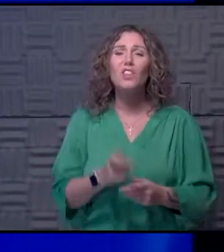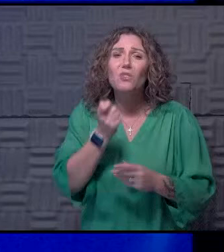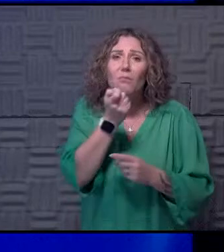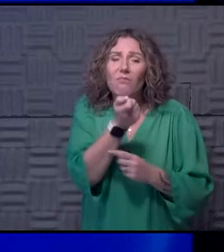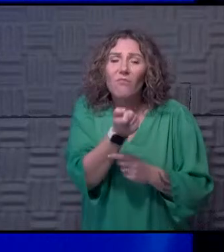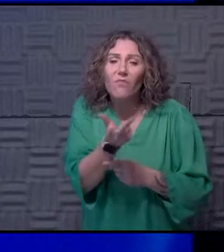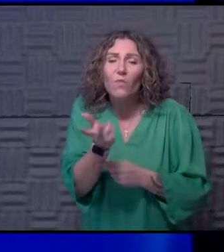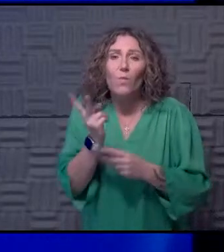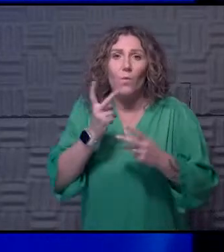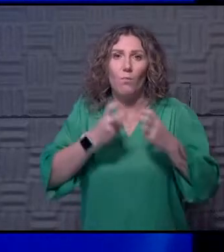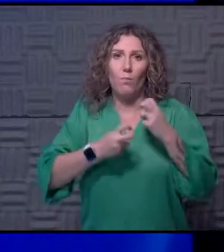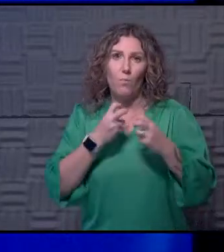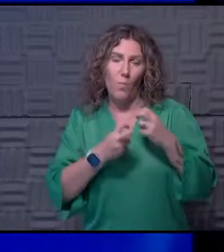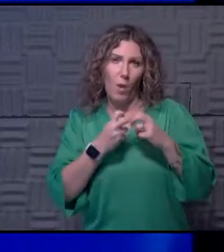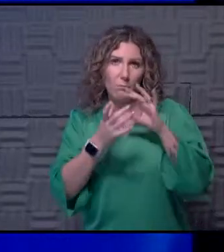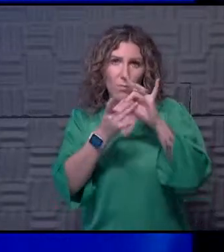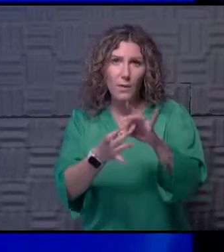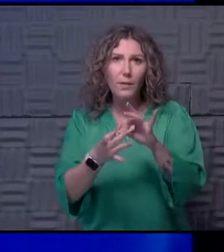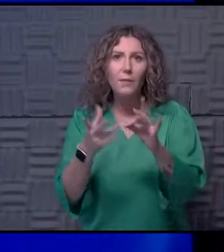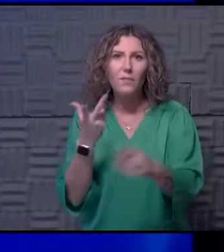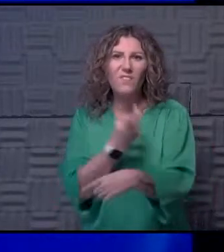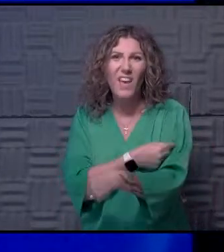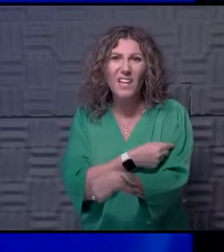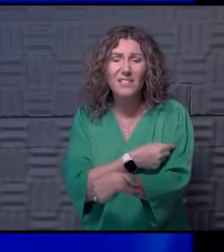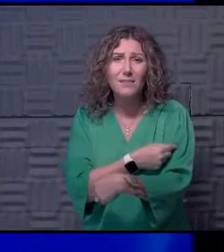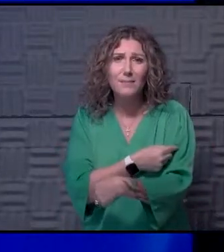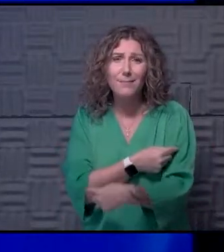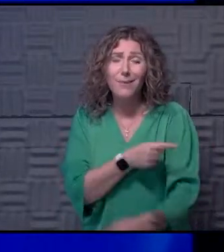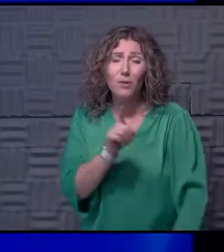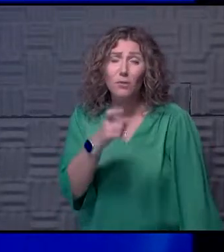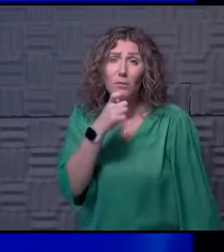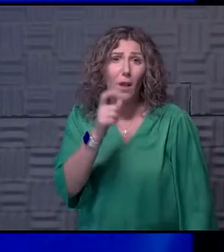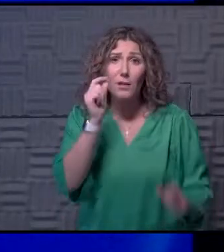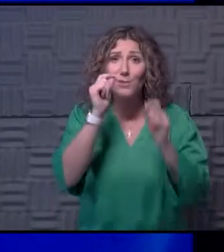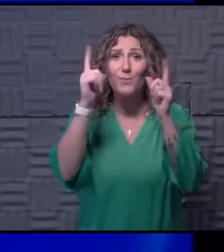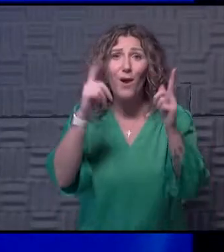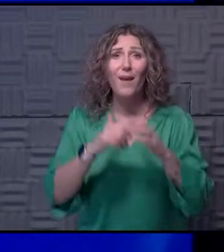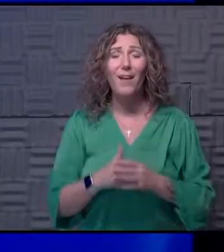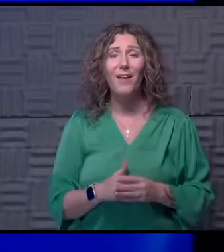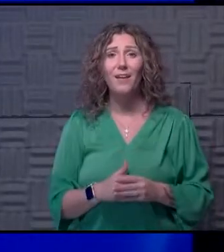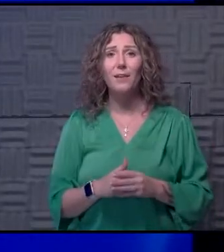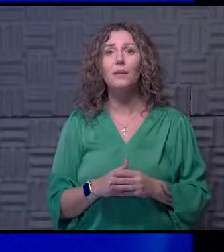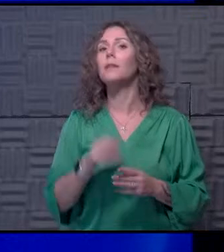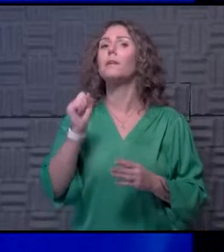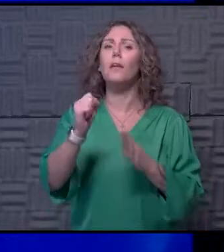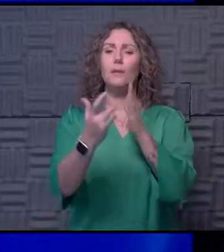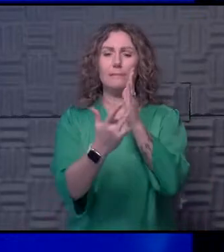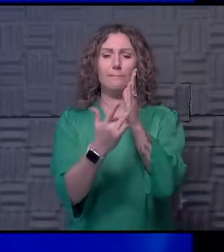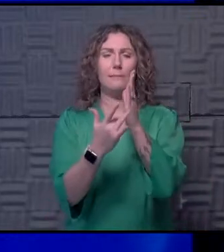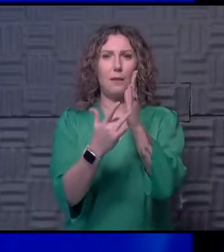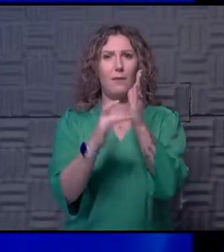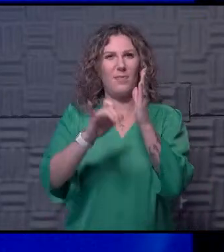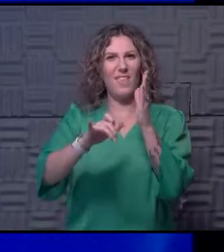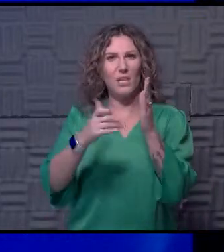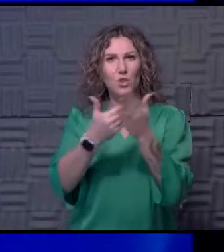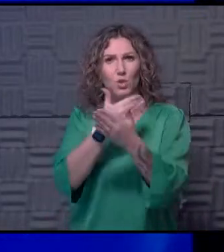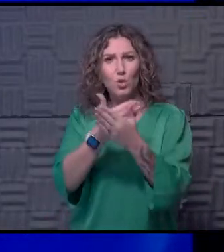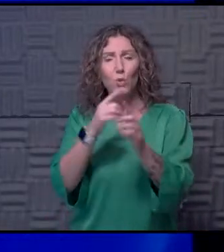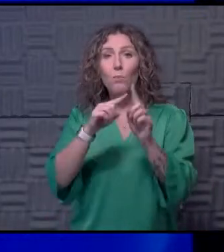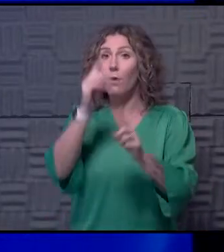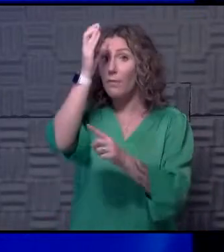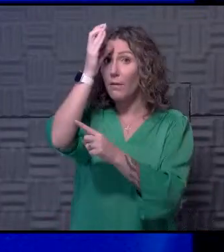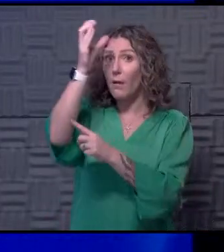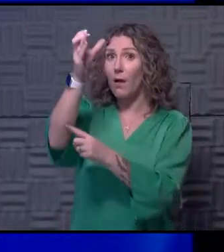few problems with the vaccine, and that really shouldn't surprise us. Because even though the technique is new, the concept